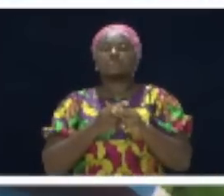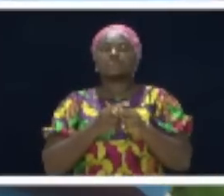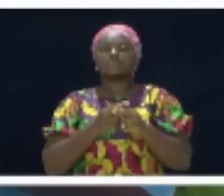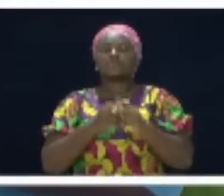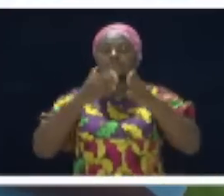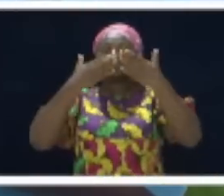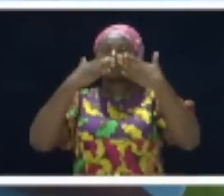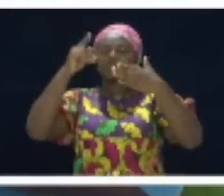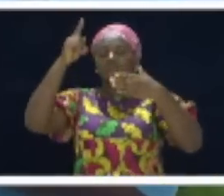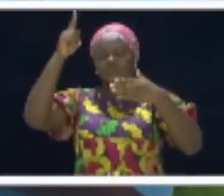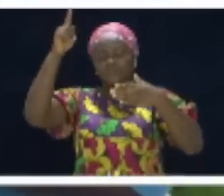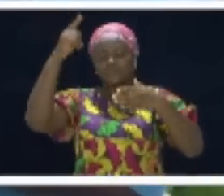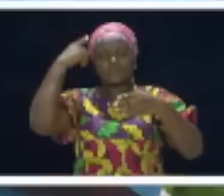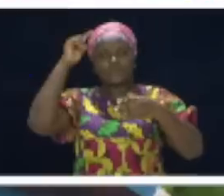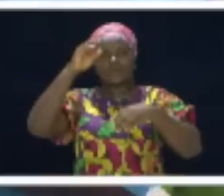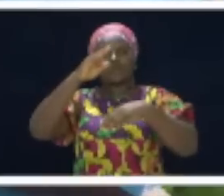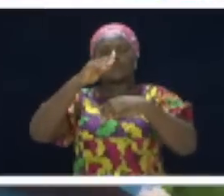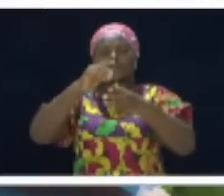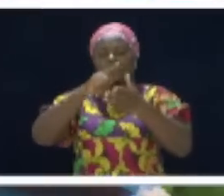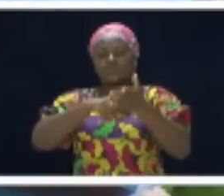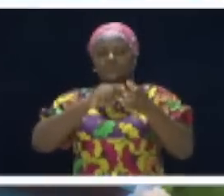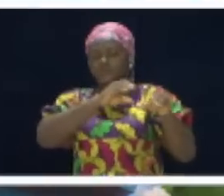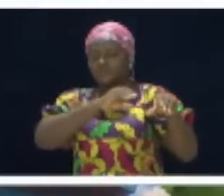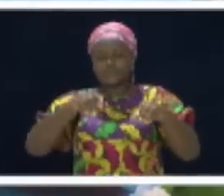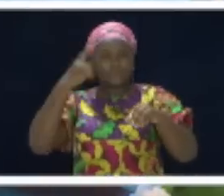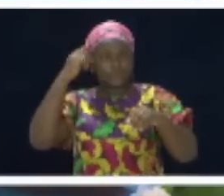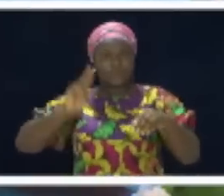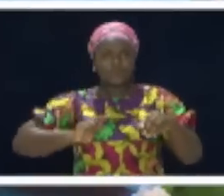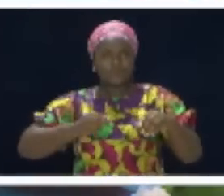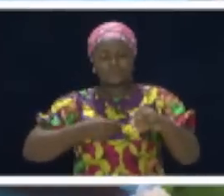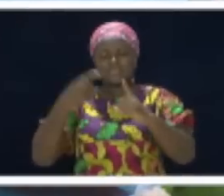Thank you for all you've done for us since the beginning of the year.